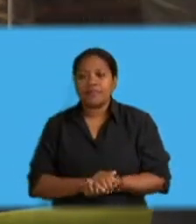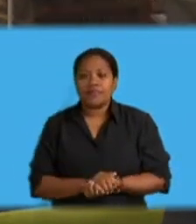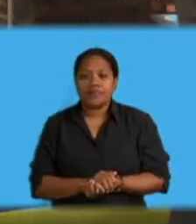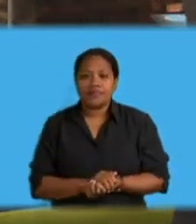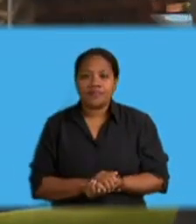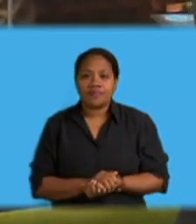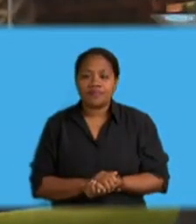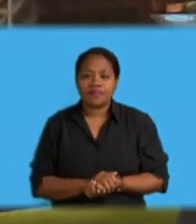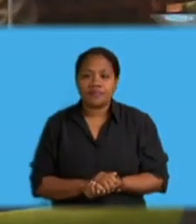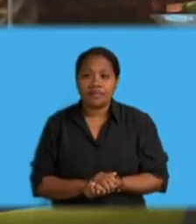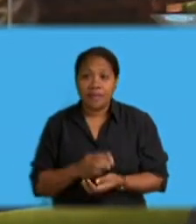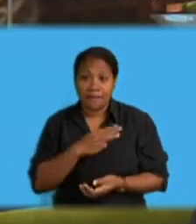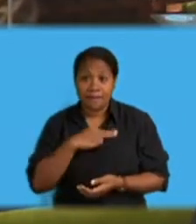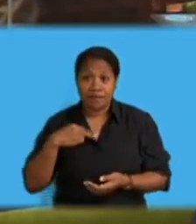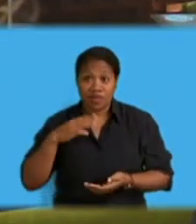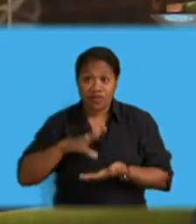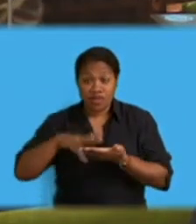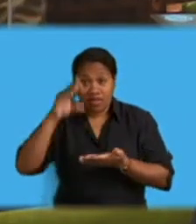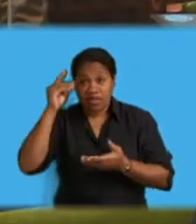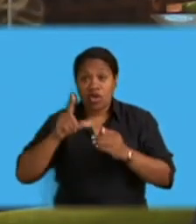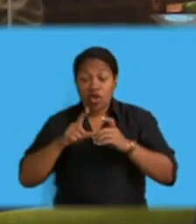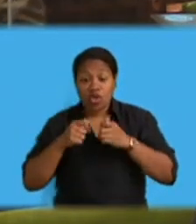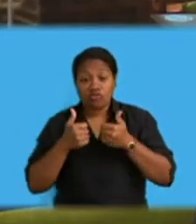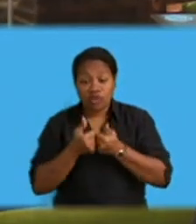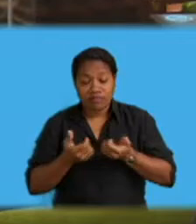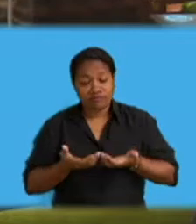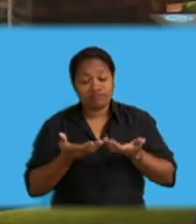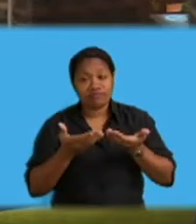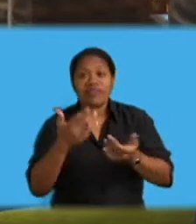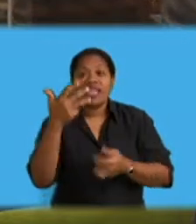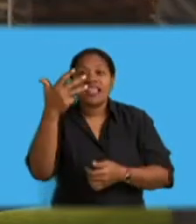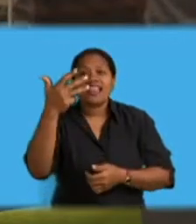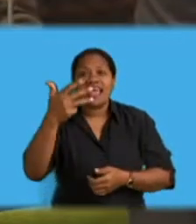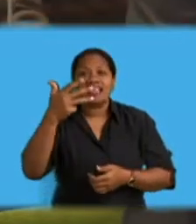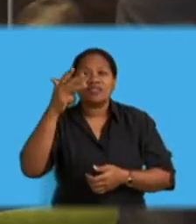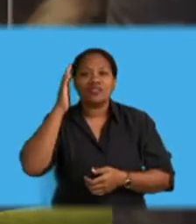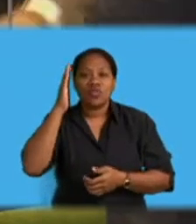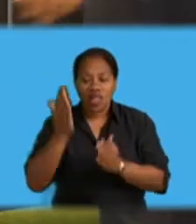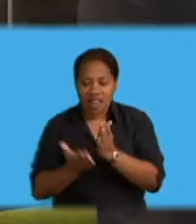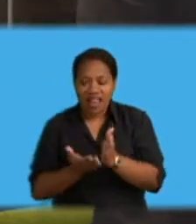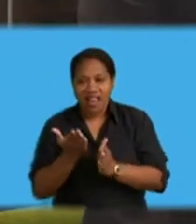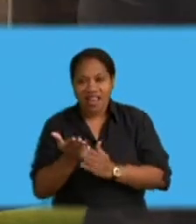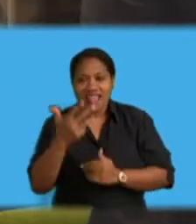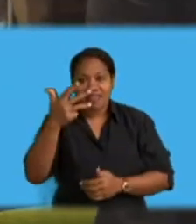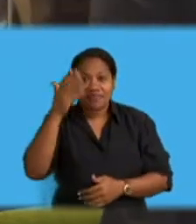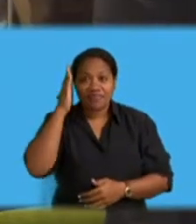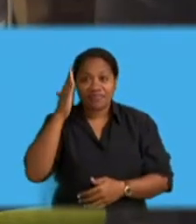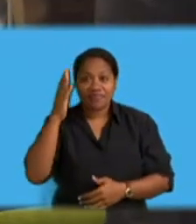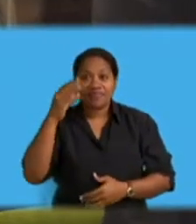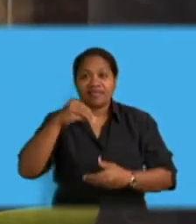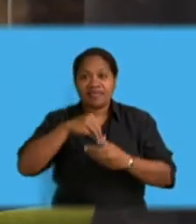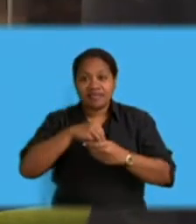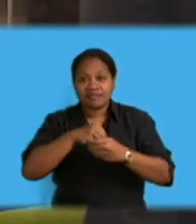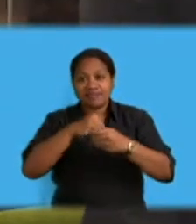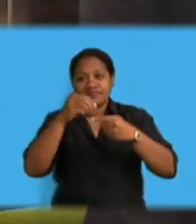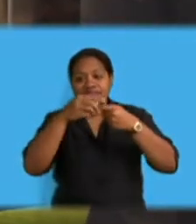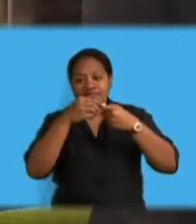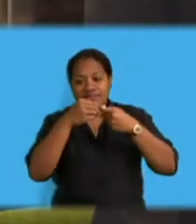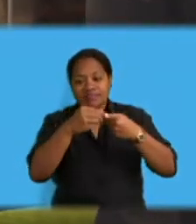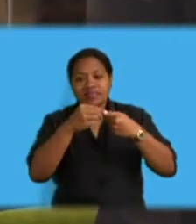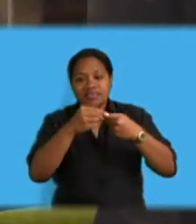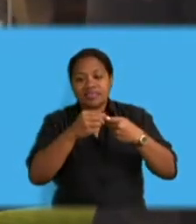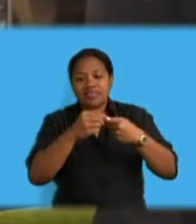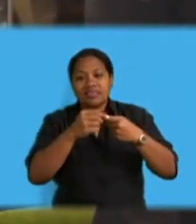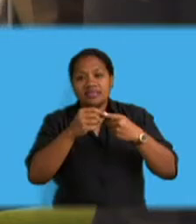of Education, contracts have been awarded for 9 schools. These 9 schools include Davota Sanatan Primary School,